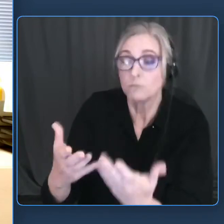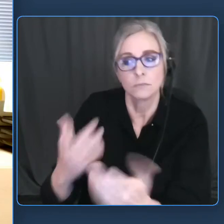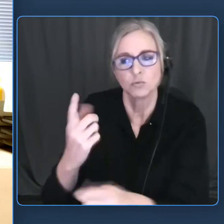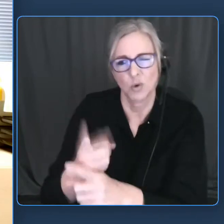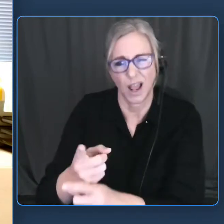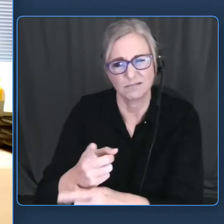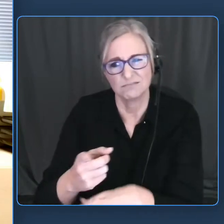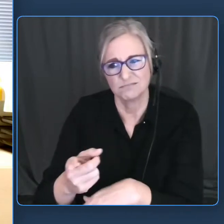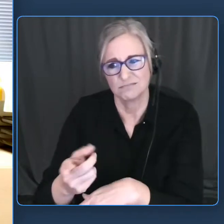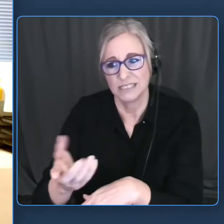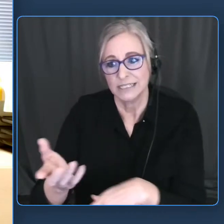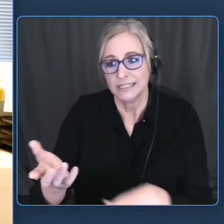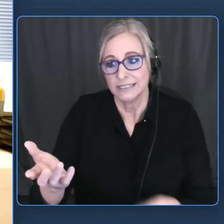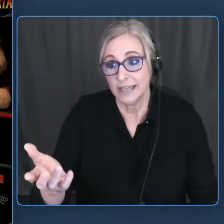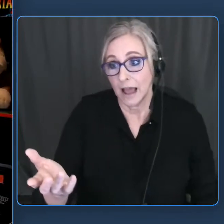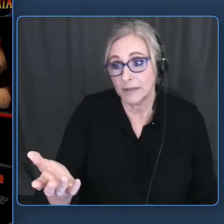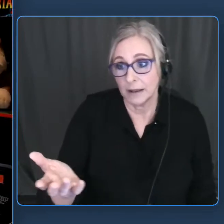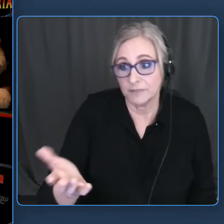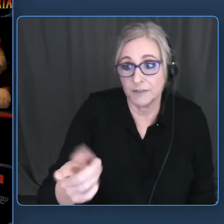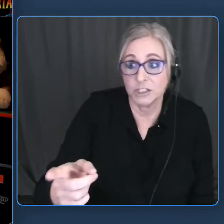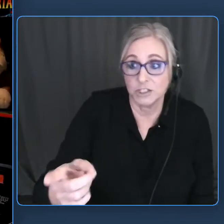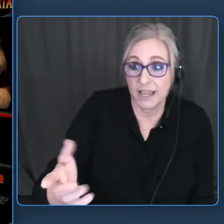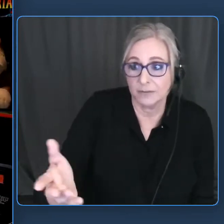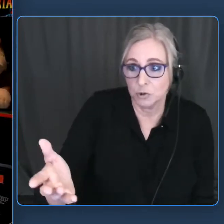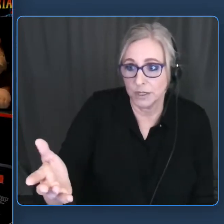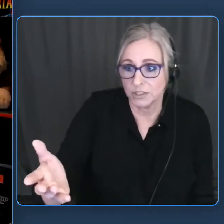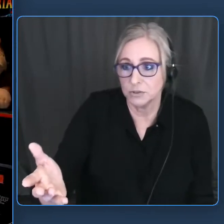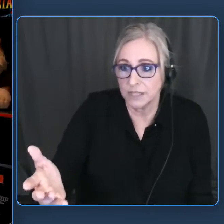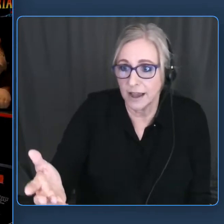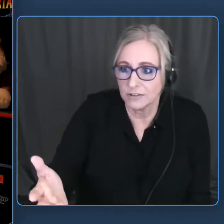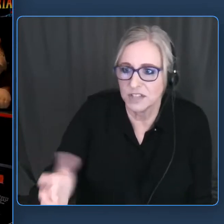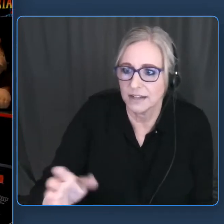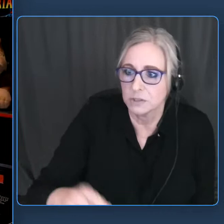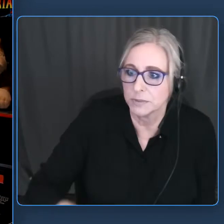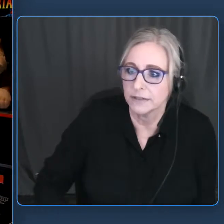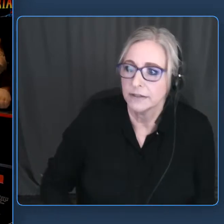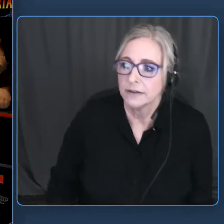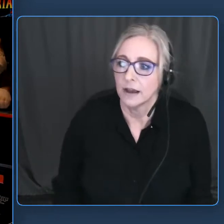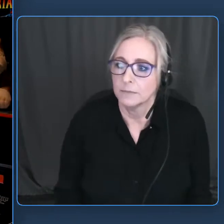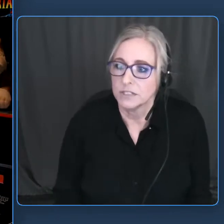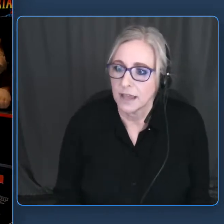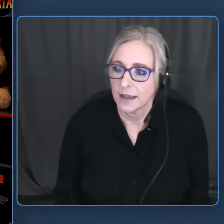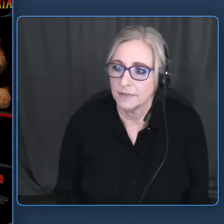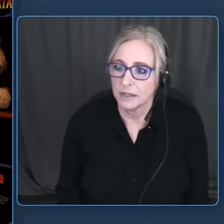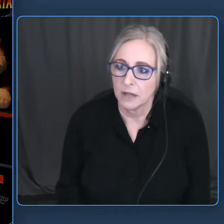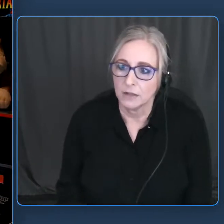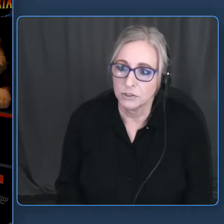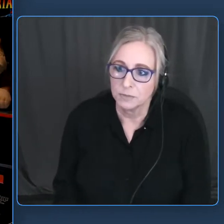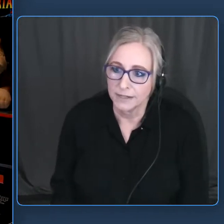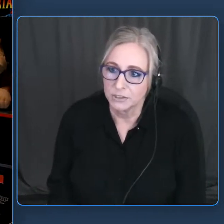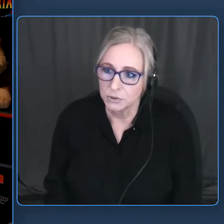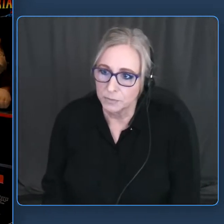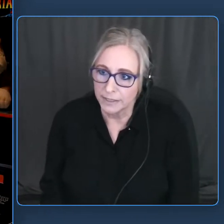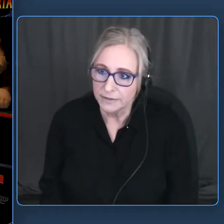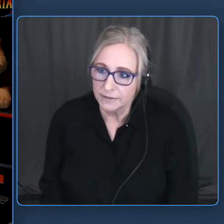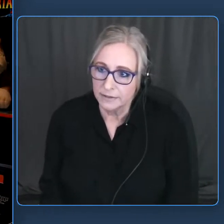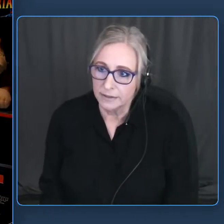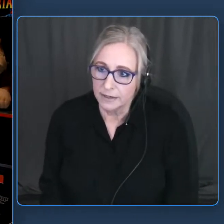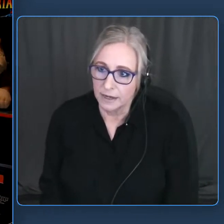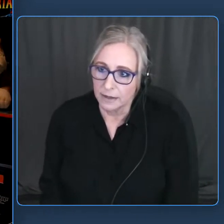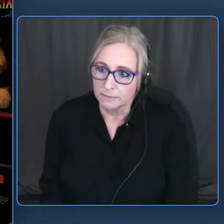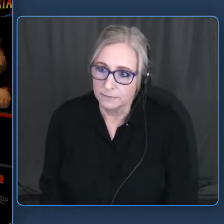you. Yeah, And I mean, if I it's- could just add real quick too. Go Yeah, I'll ahead. just add a little bit to that, and then I'll turn it back to you.